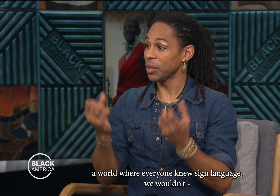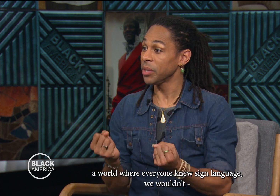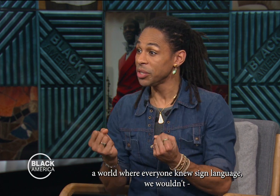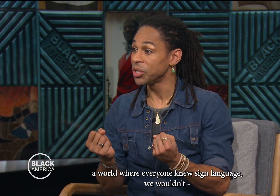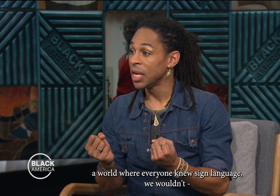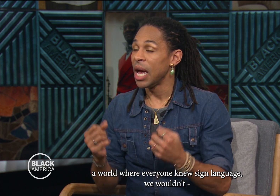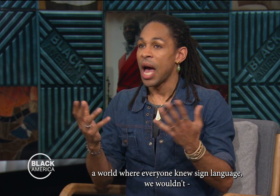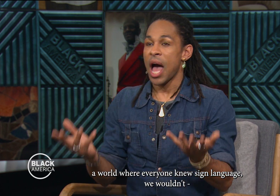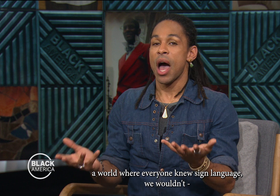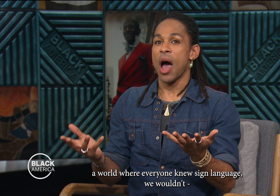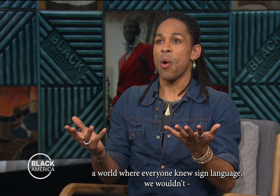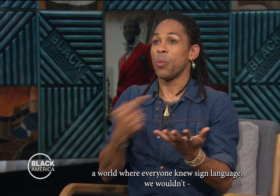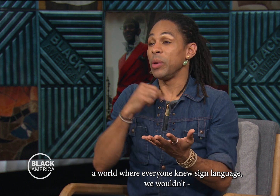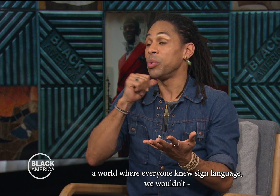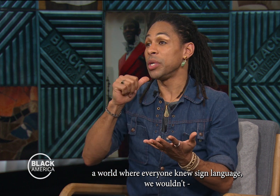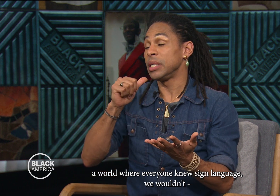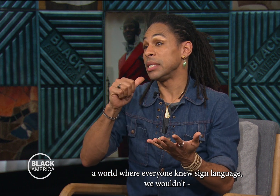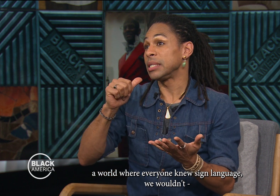sign language,